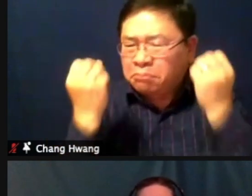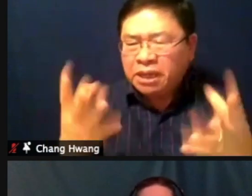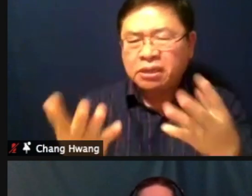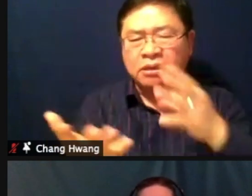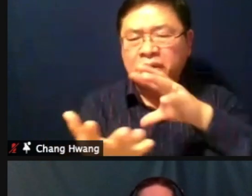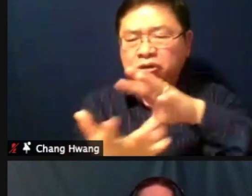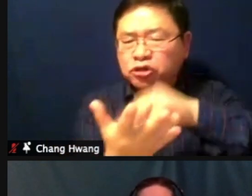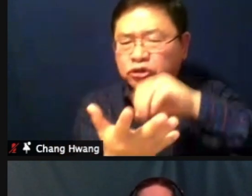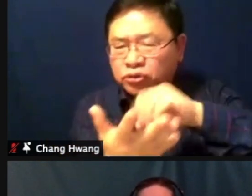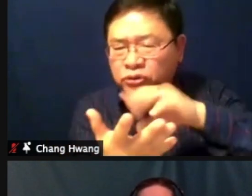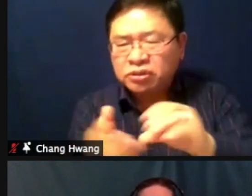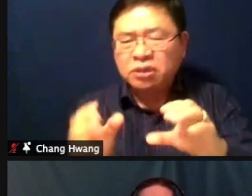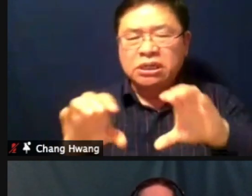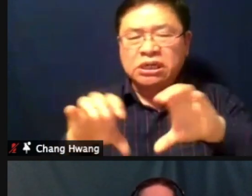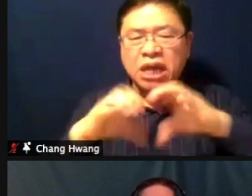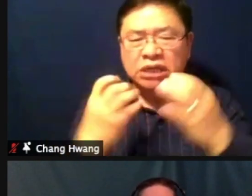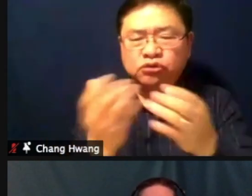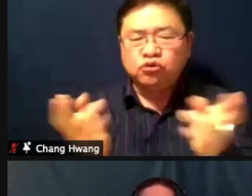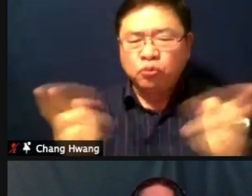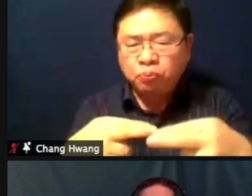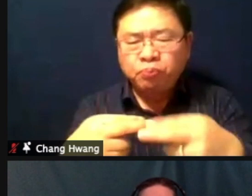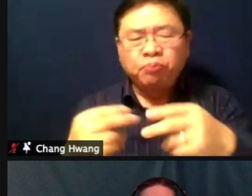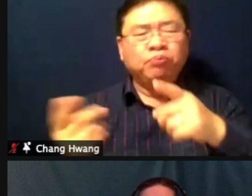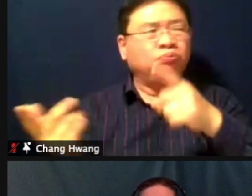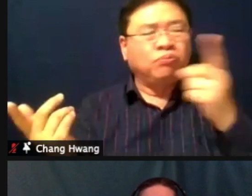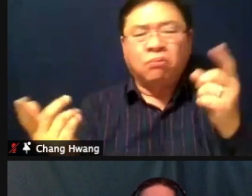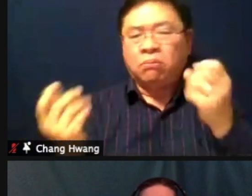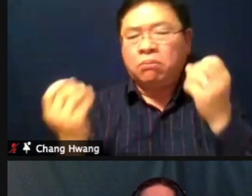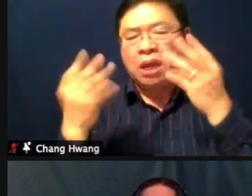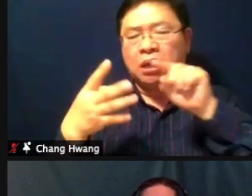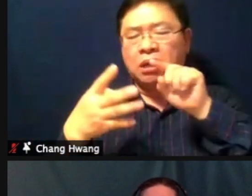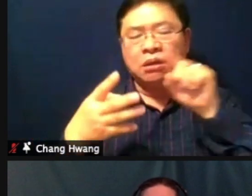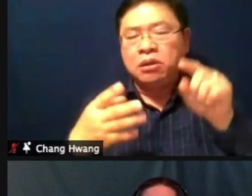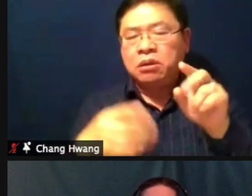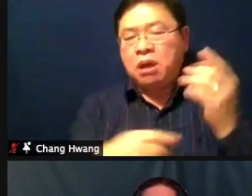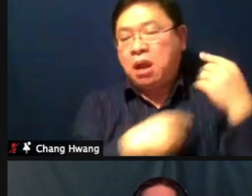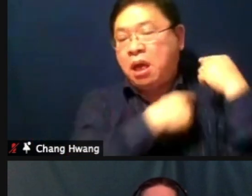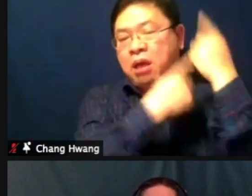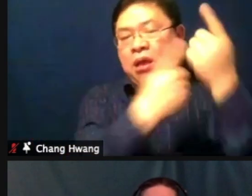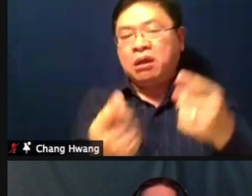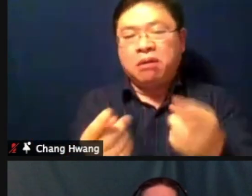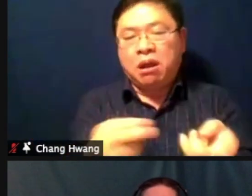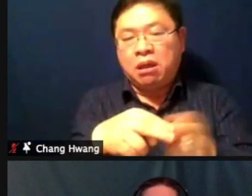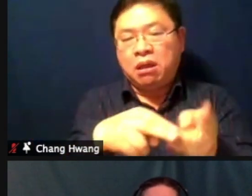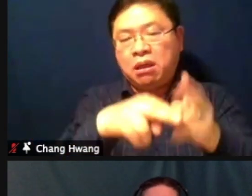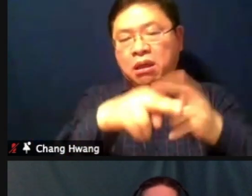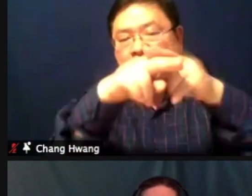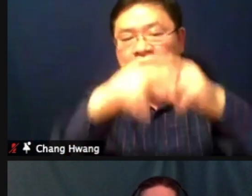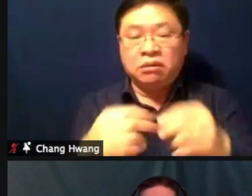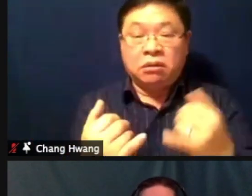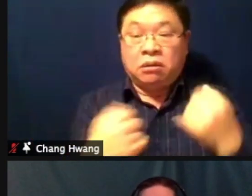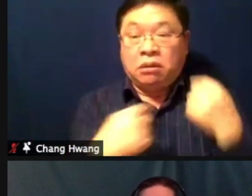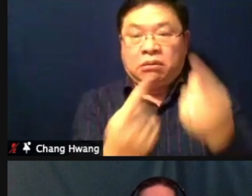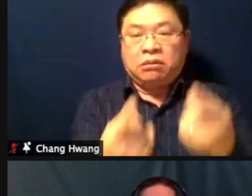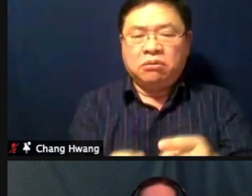because KSL users include people like just students who are taking classes and